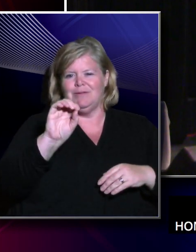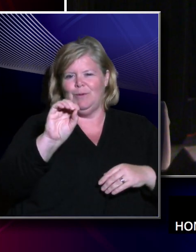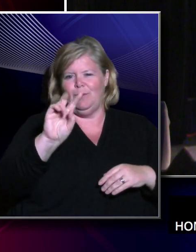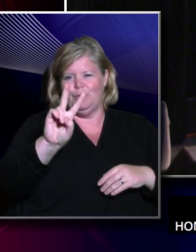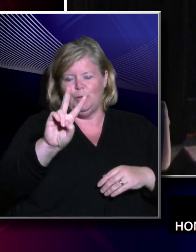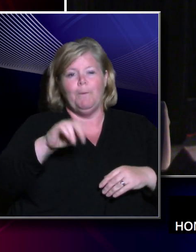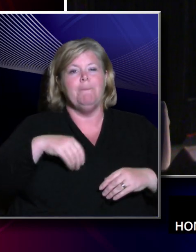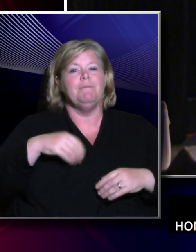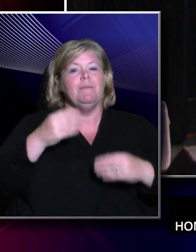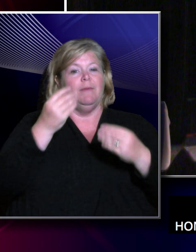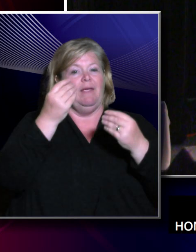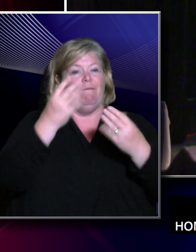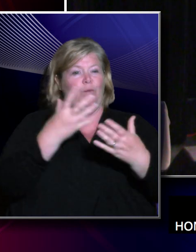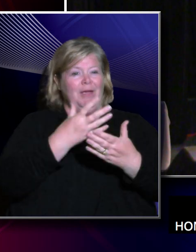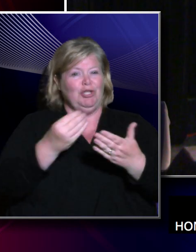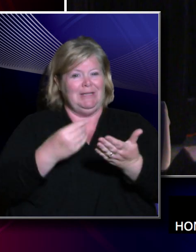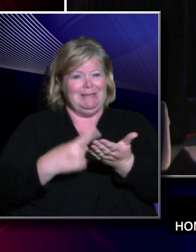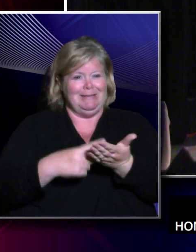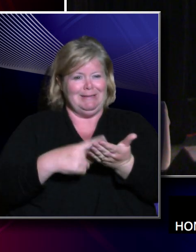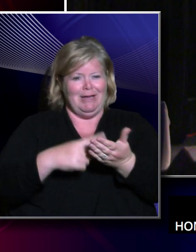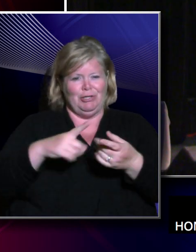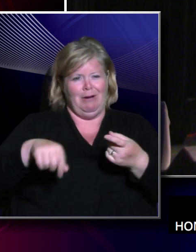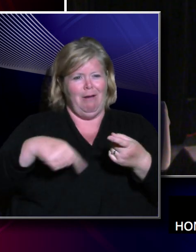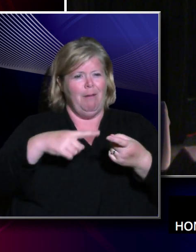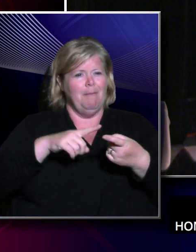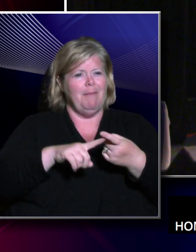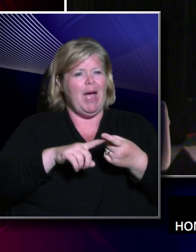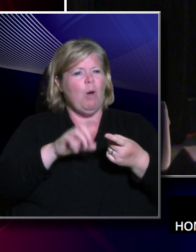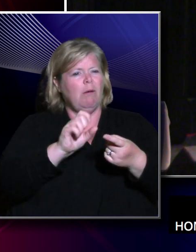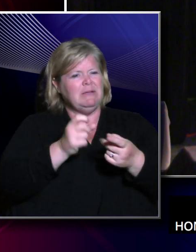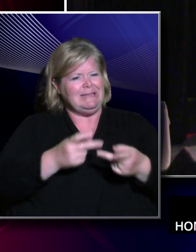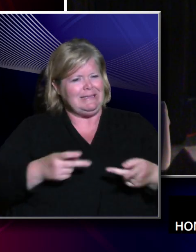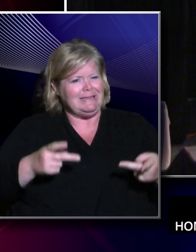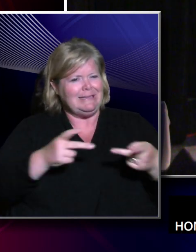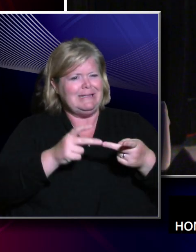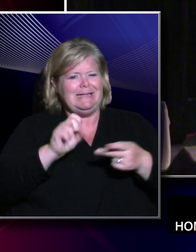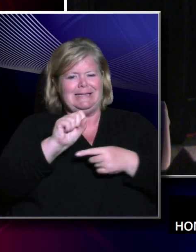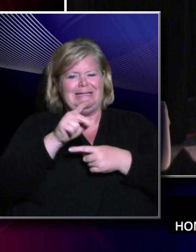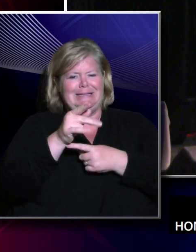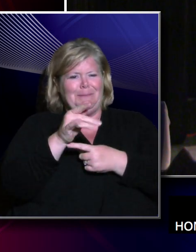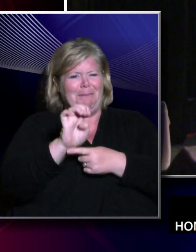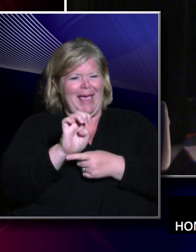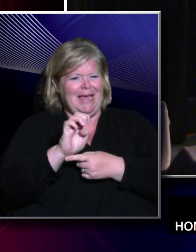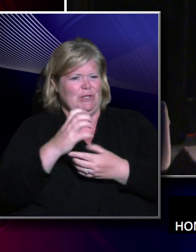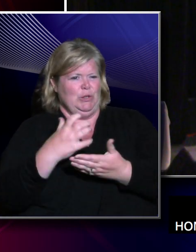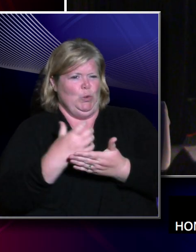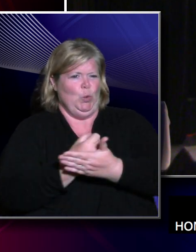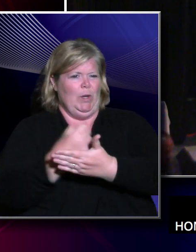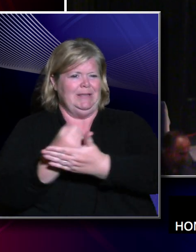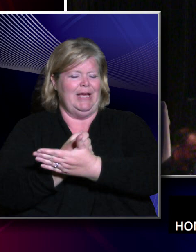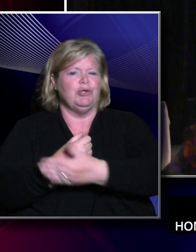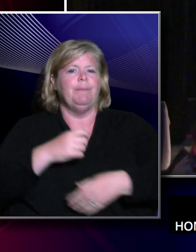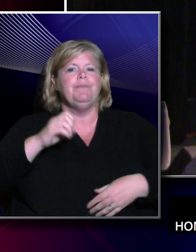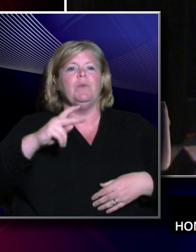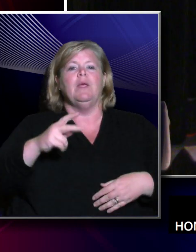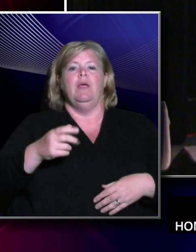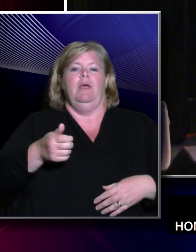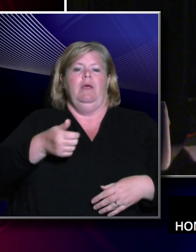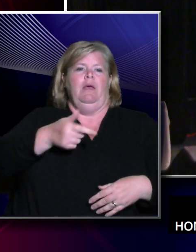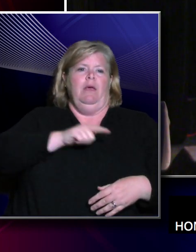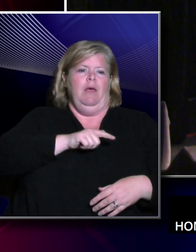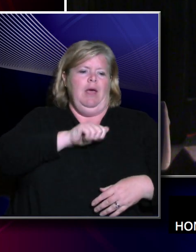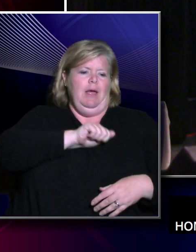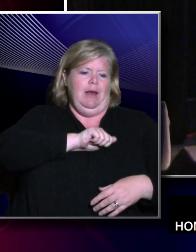information and discussion, space utilization presentation. Yes, so this is an opportunity for